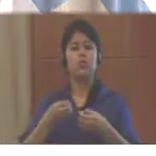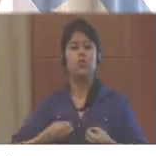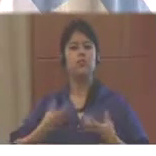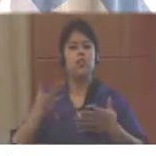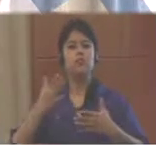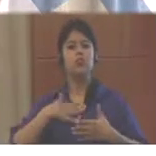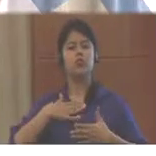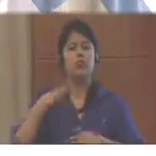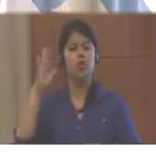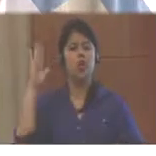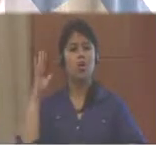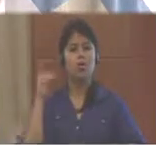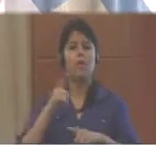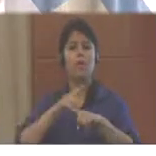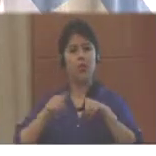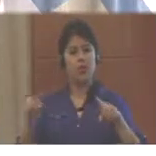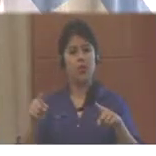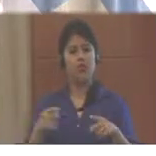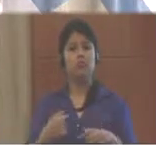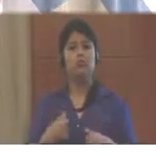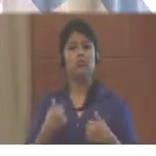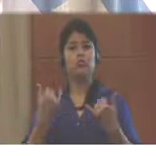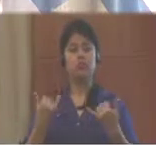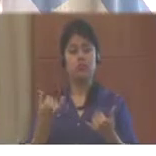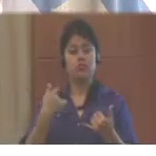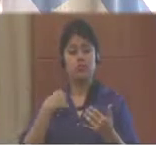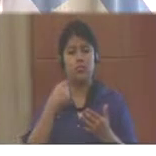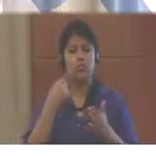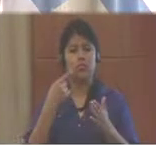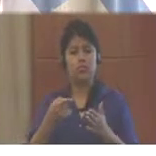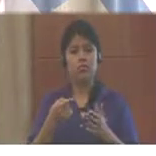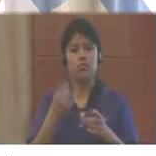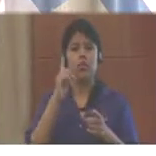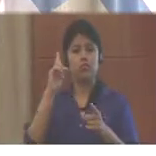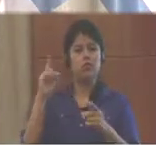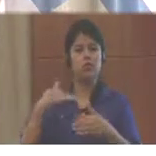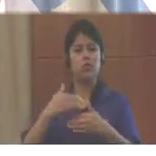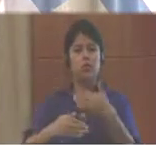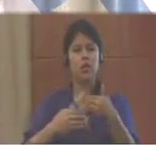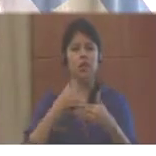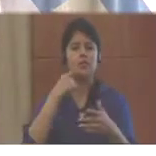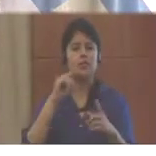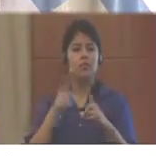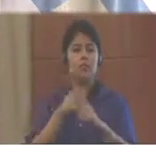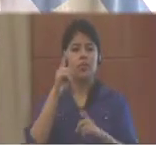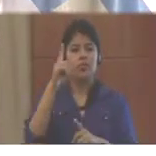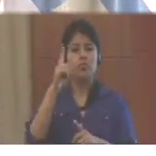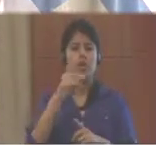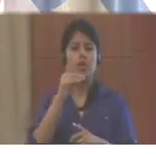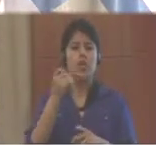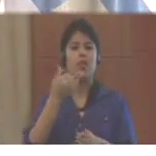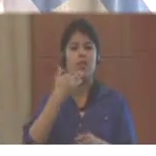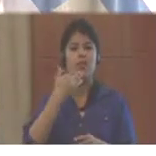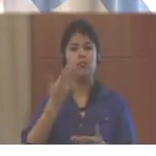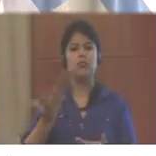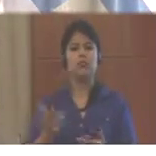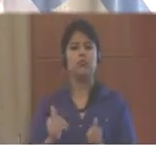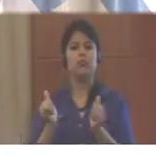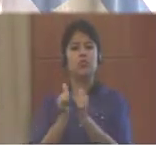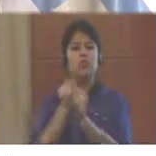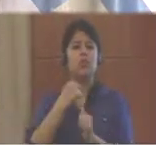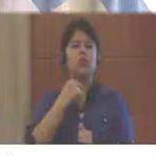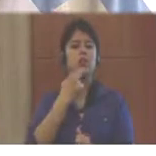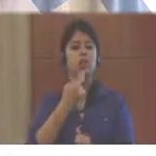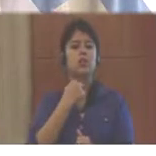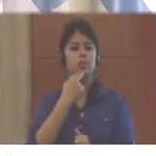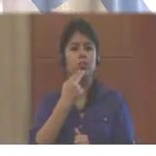to express our commitments, but in fact I'd like to show some of the advances. One of those is related